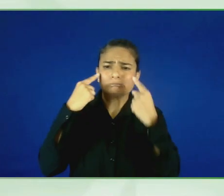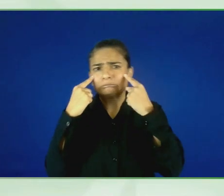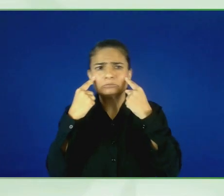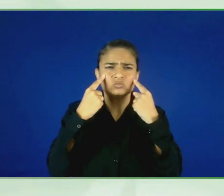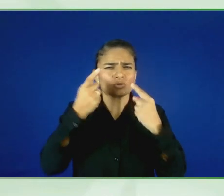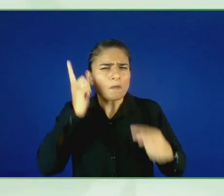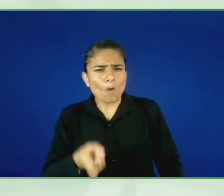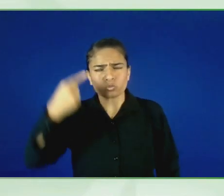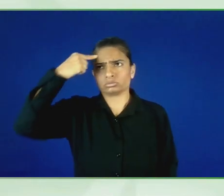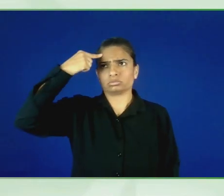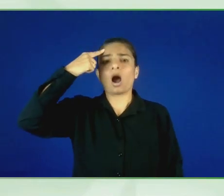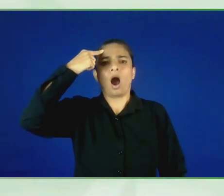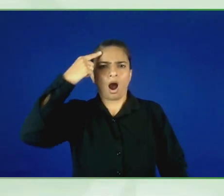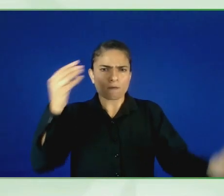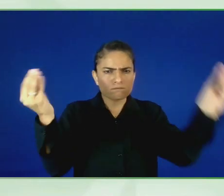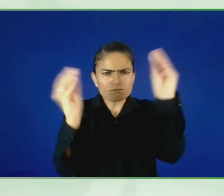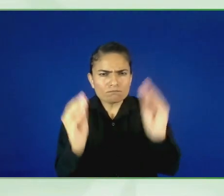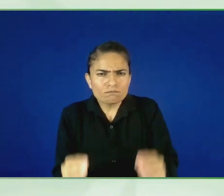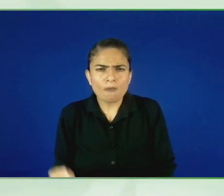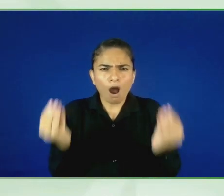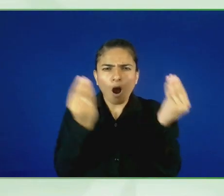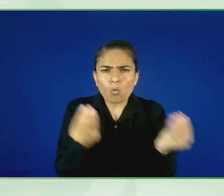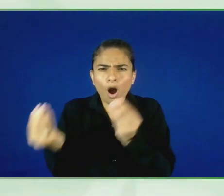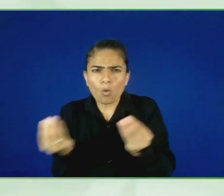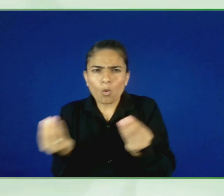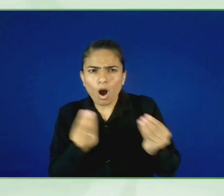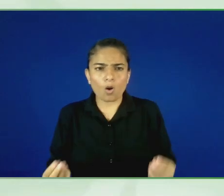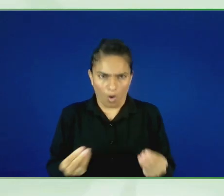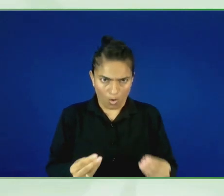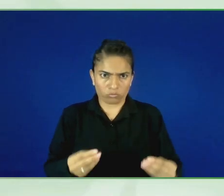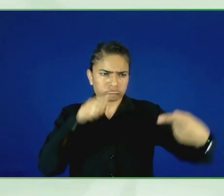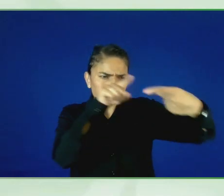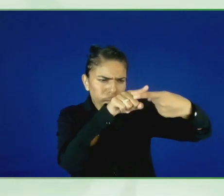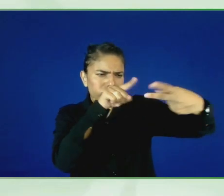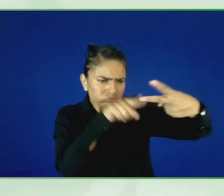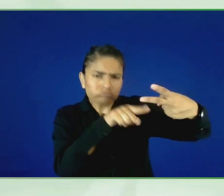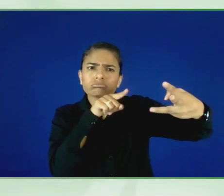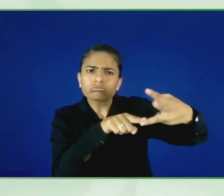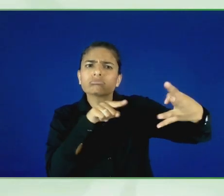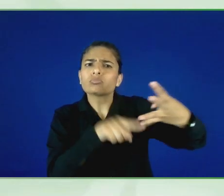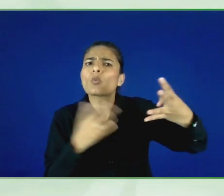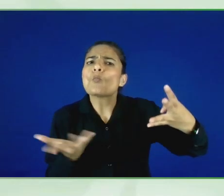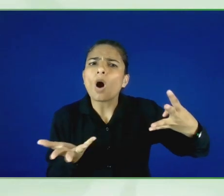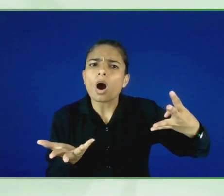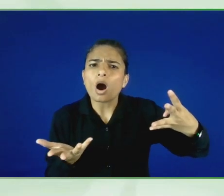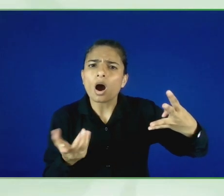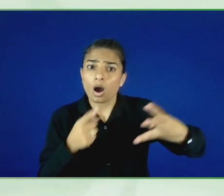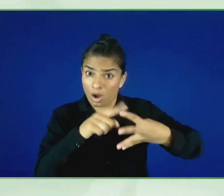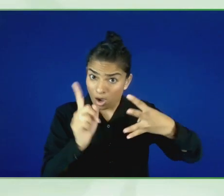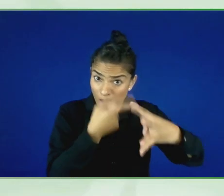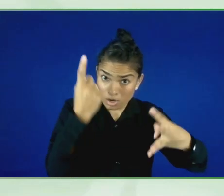areas. What are critical business areas where we can bake accessibility into? So we looked at our